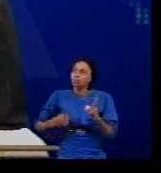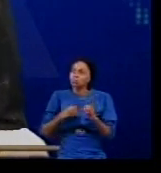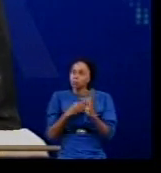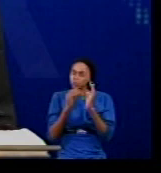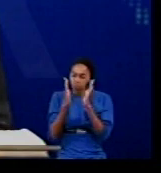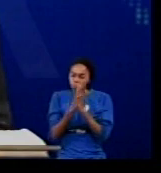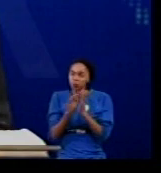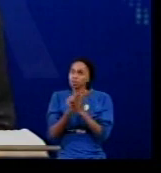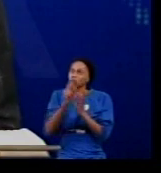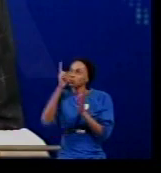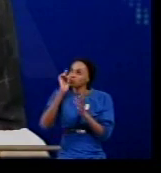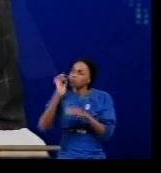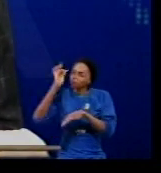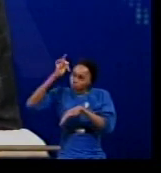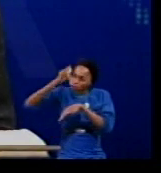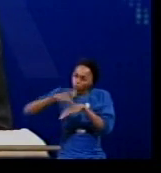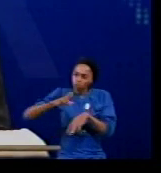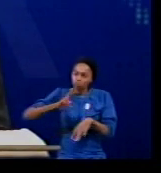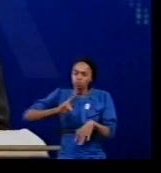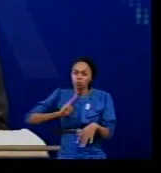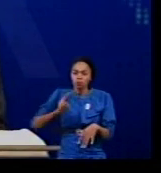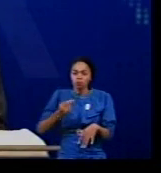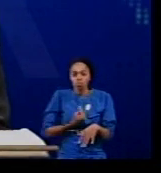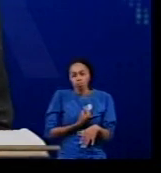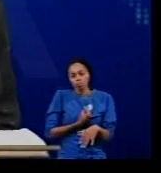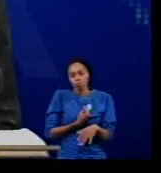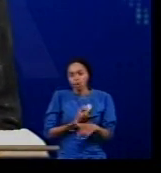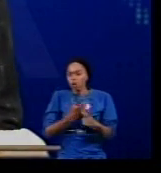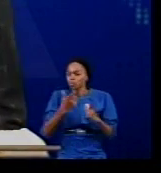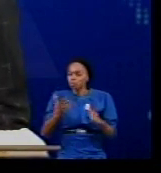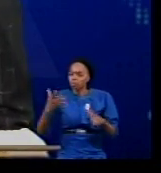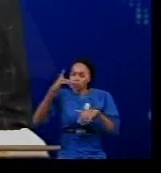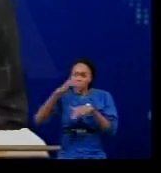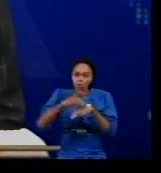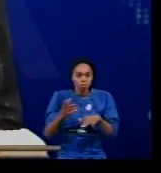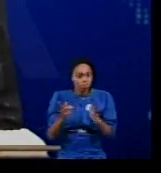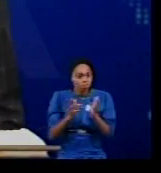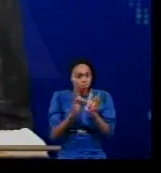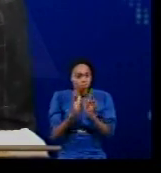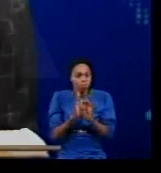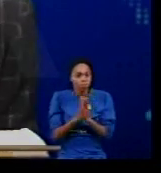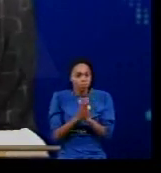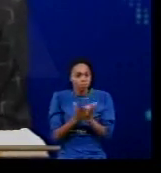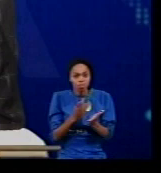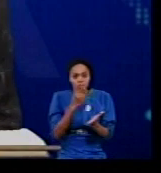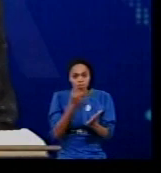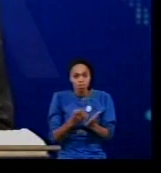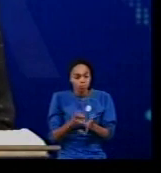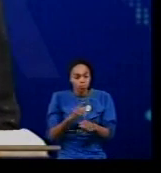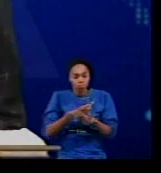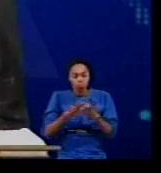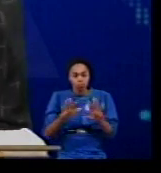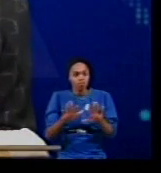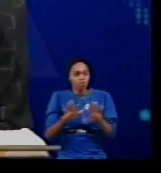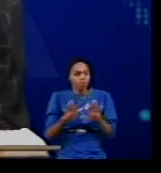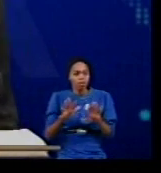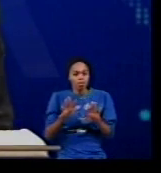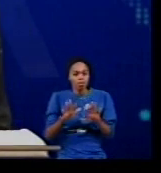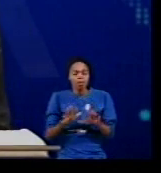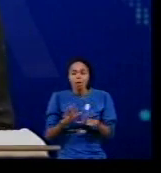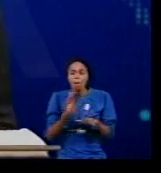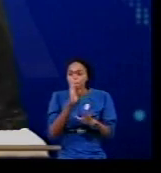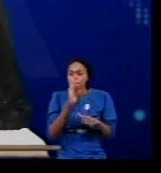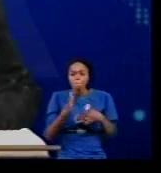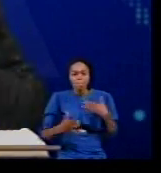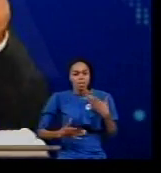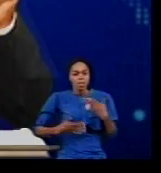wants us to separate from our old life, past life, sinful life, and come unto him in righteousness